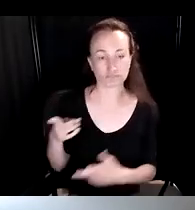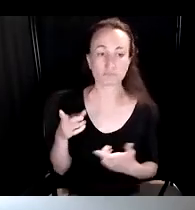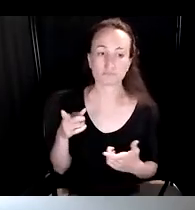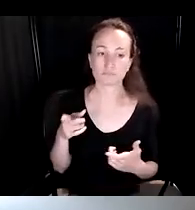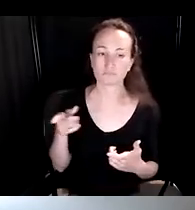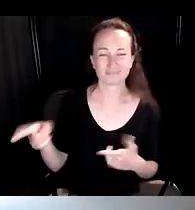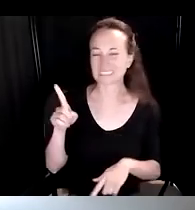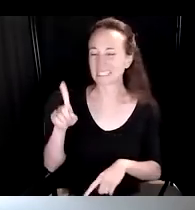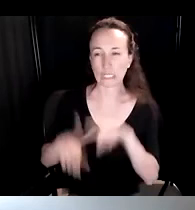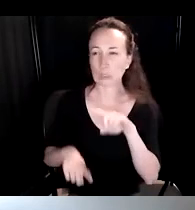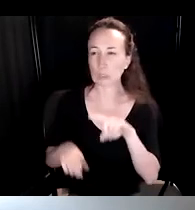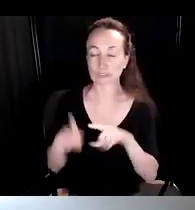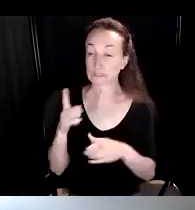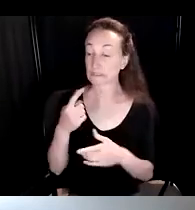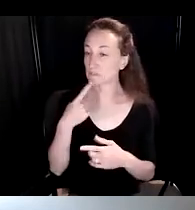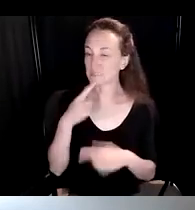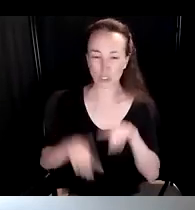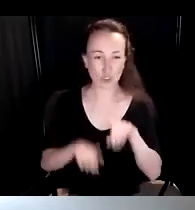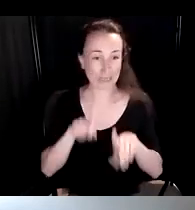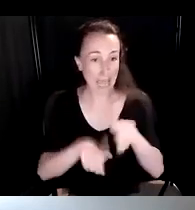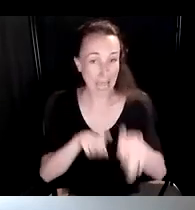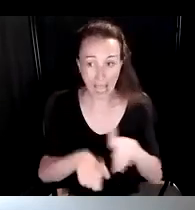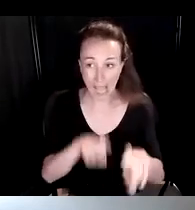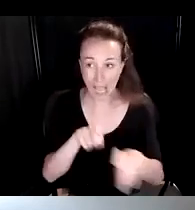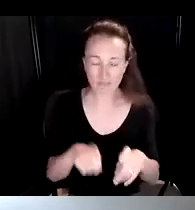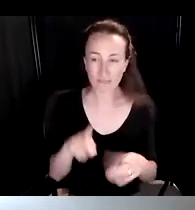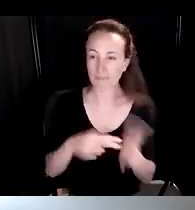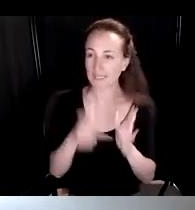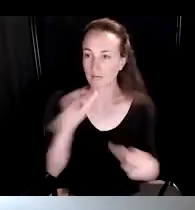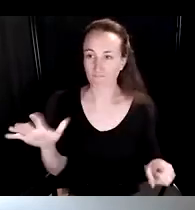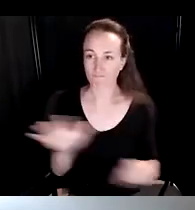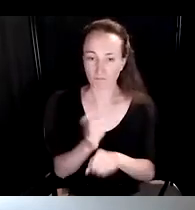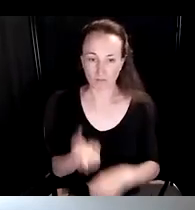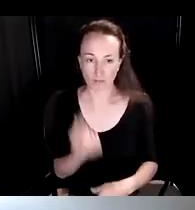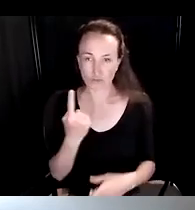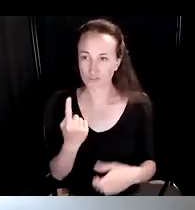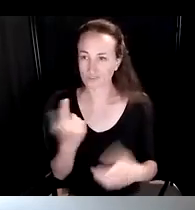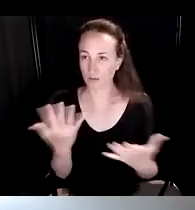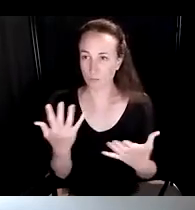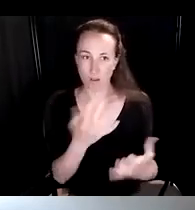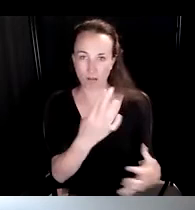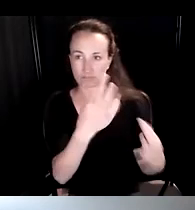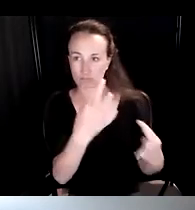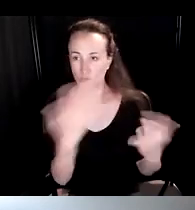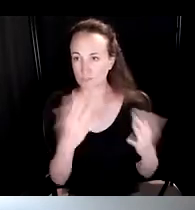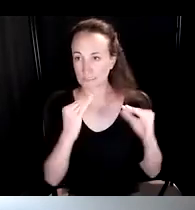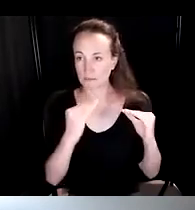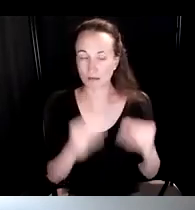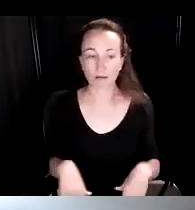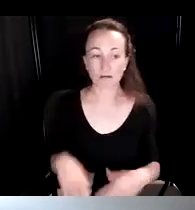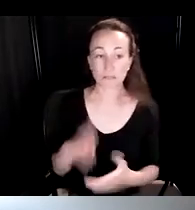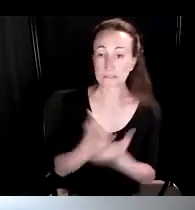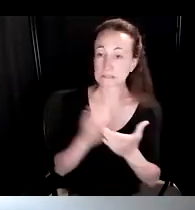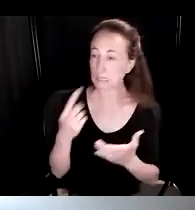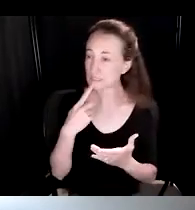to ask questions, therefore they didn't understand the material being covered. Some actually spoke to the interviewer and said that they were